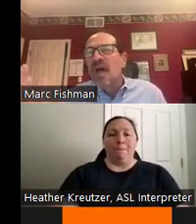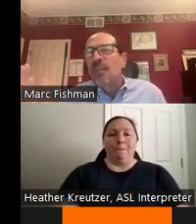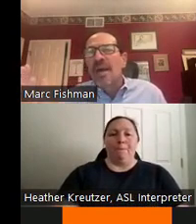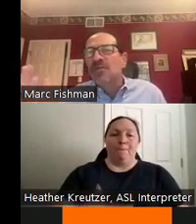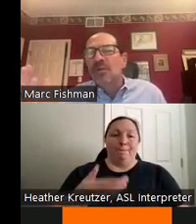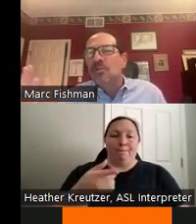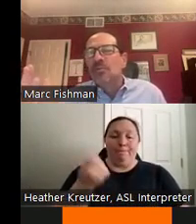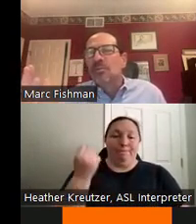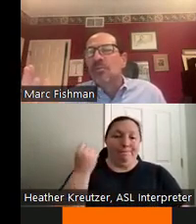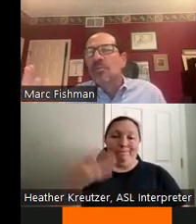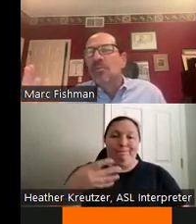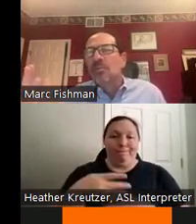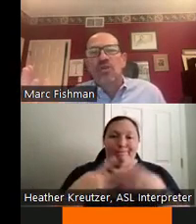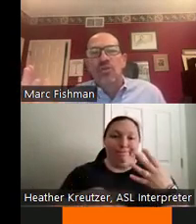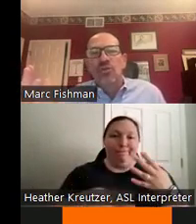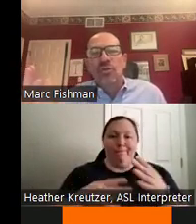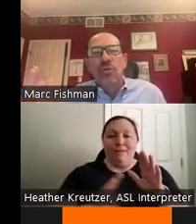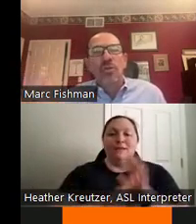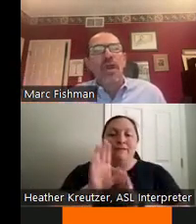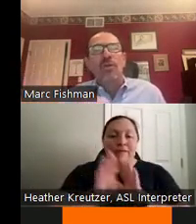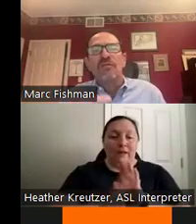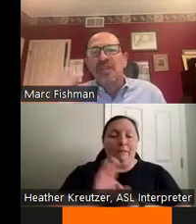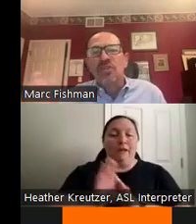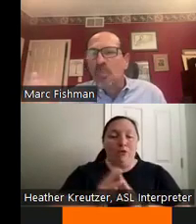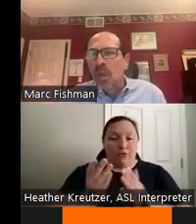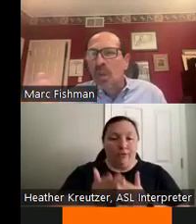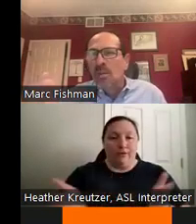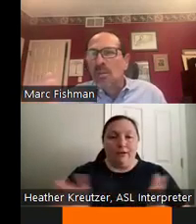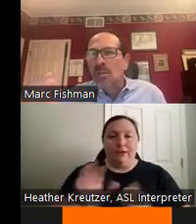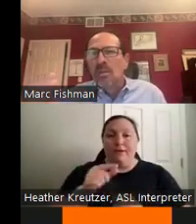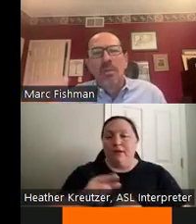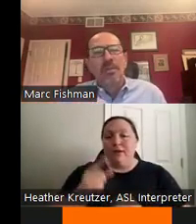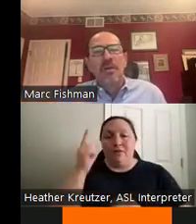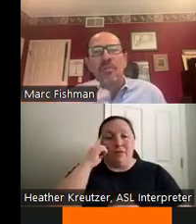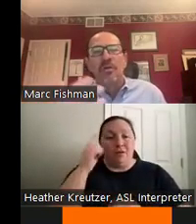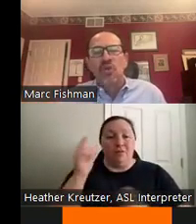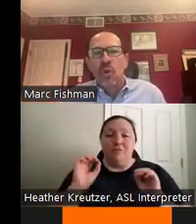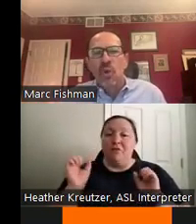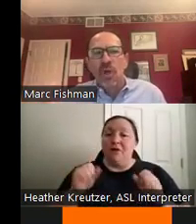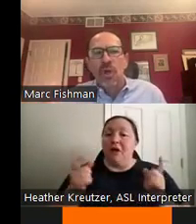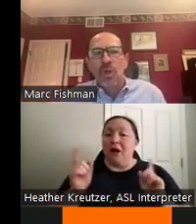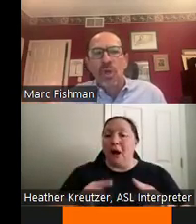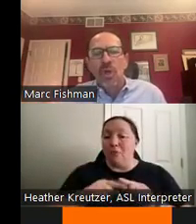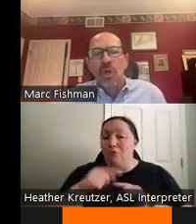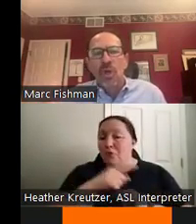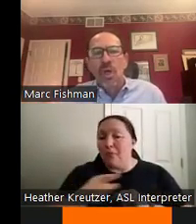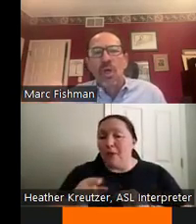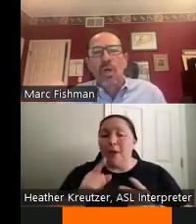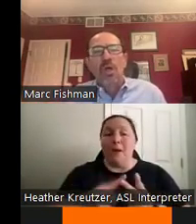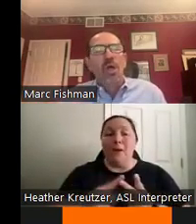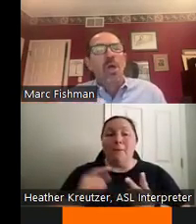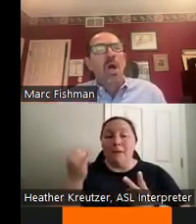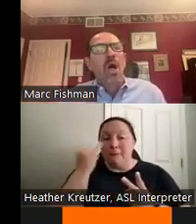Lots of developmental issues. They're invincible, they're immature,